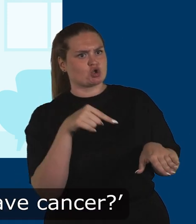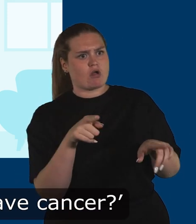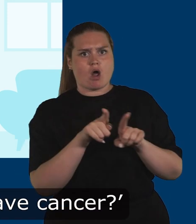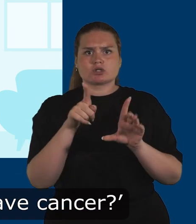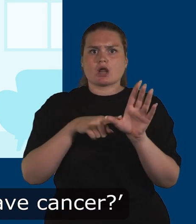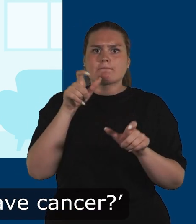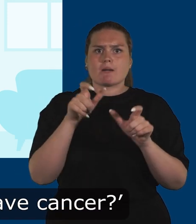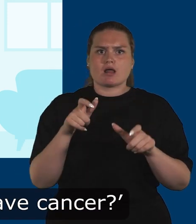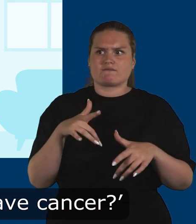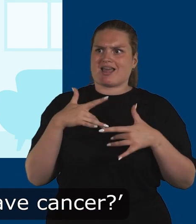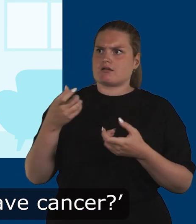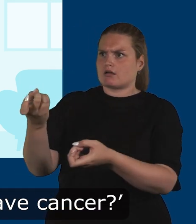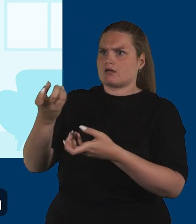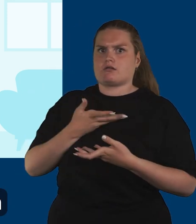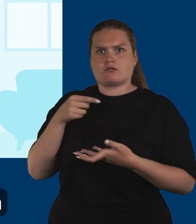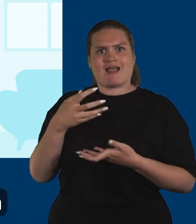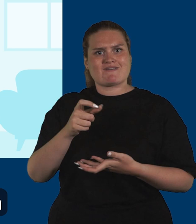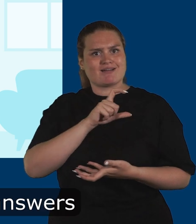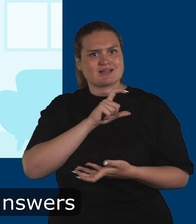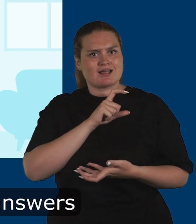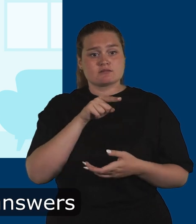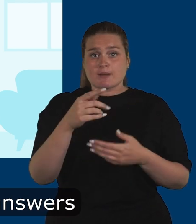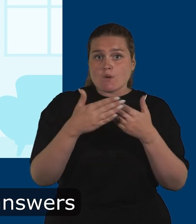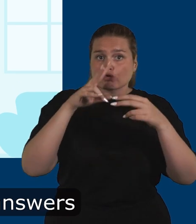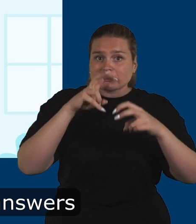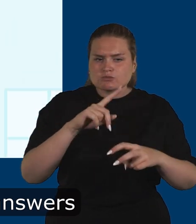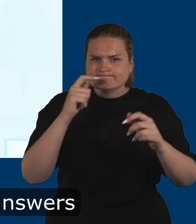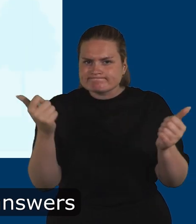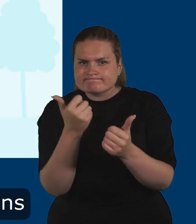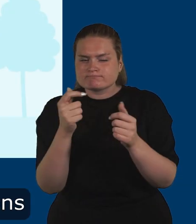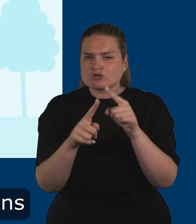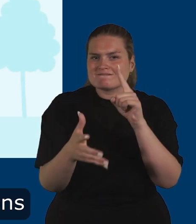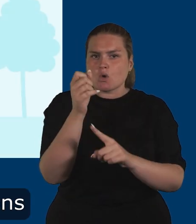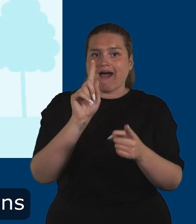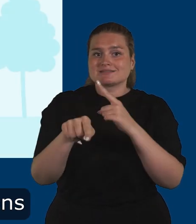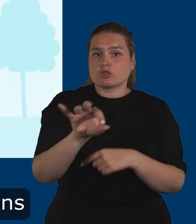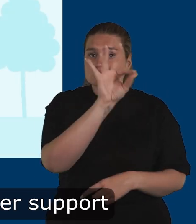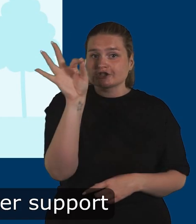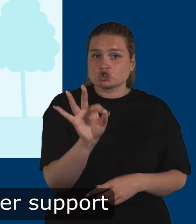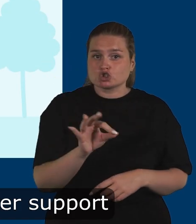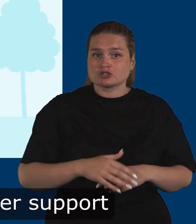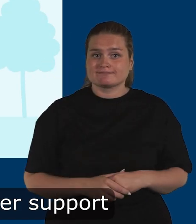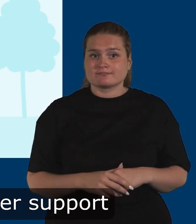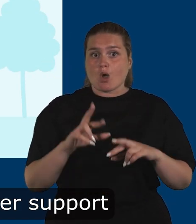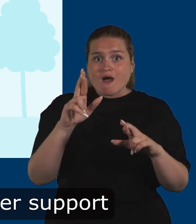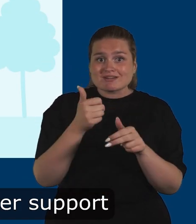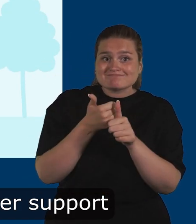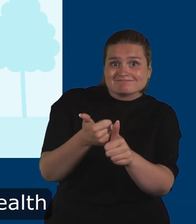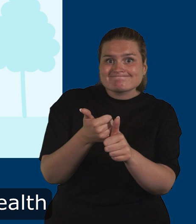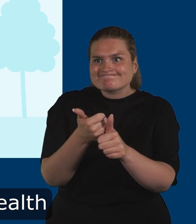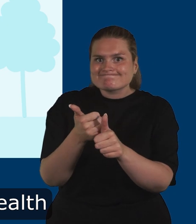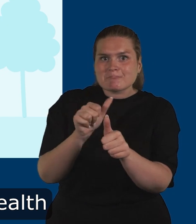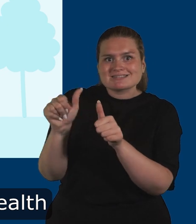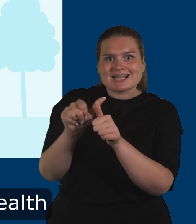people feel when they're told they have cancer. More research will be done to find answers to these questions and to find ways to better